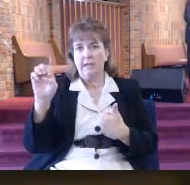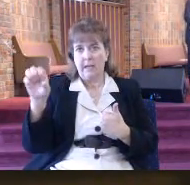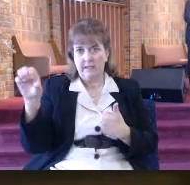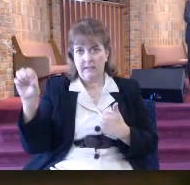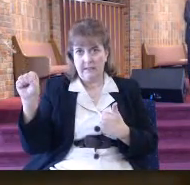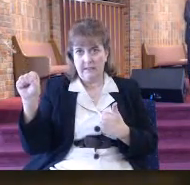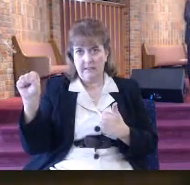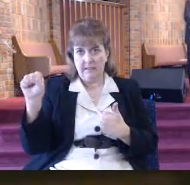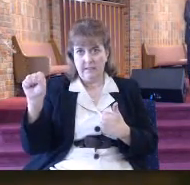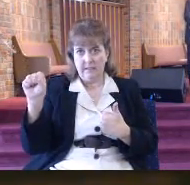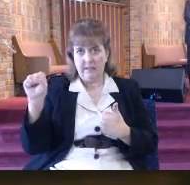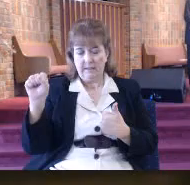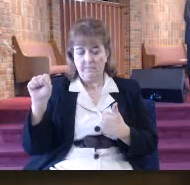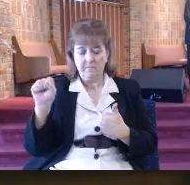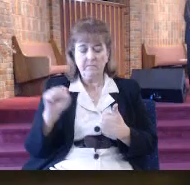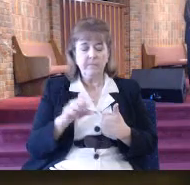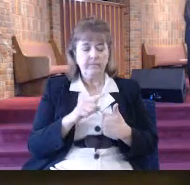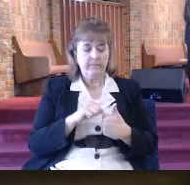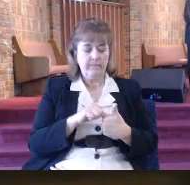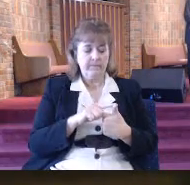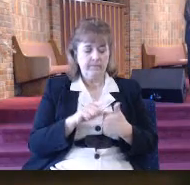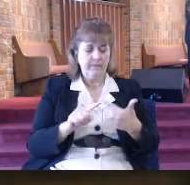The second observation